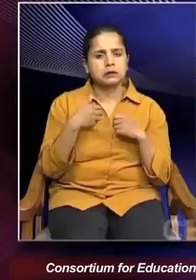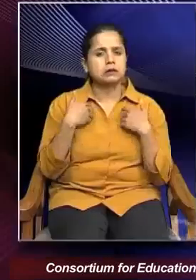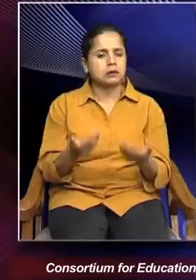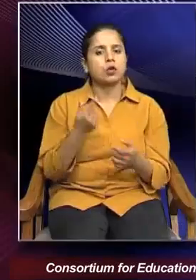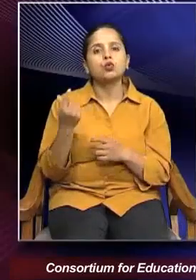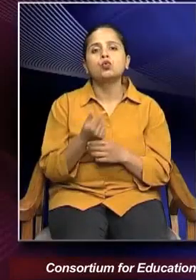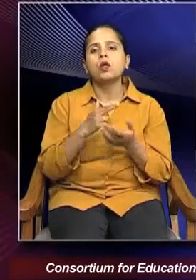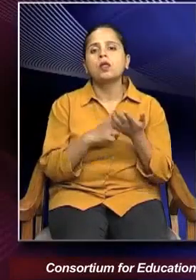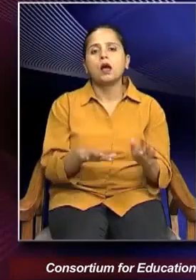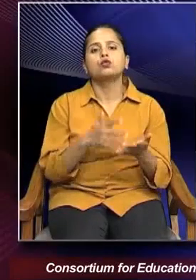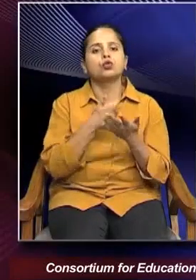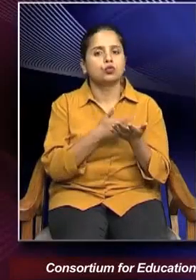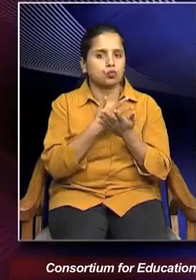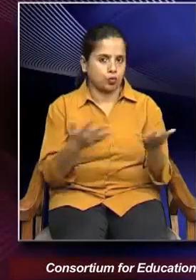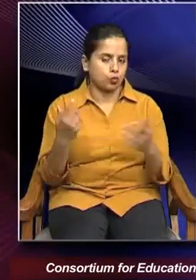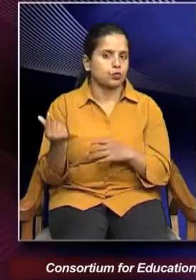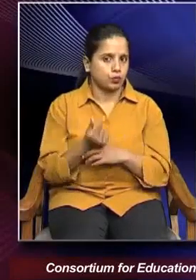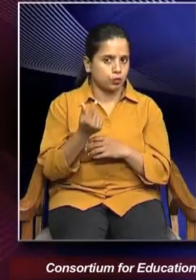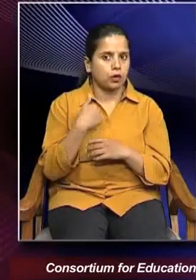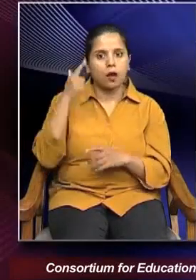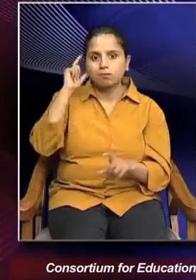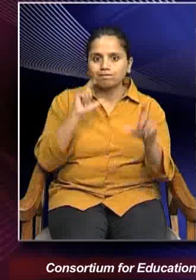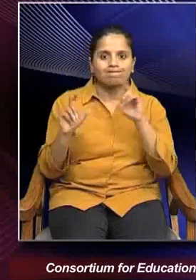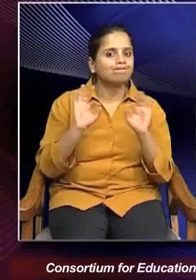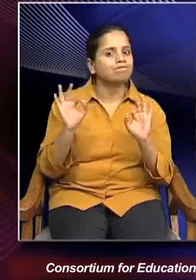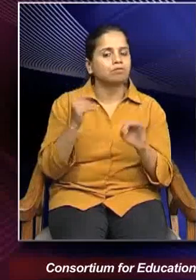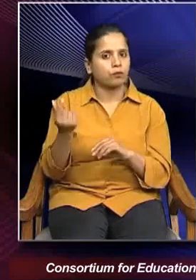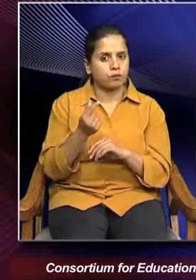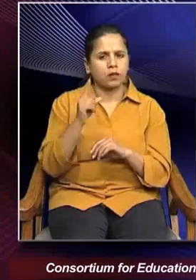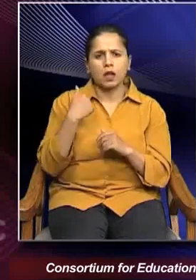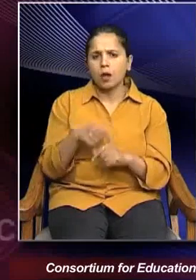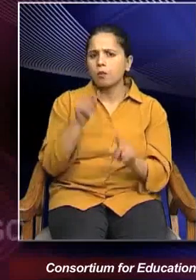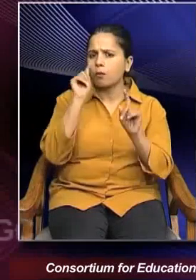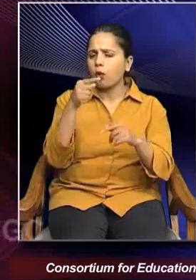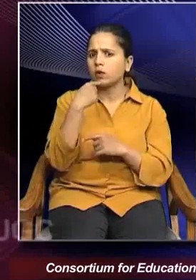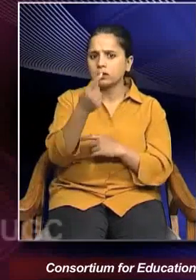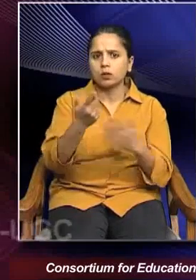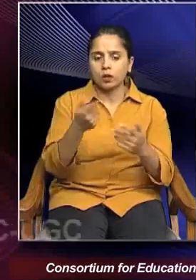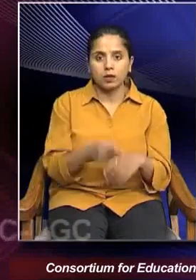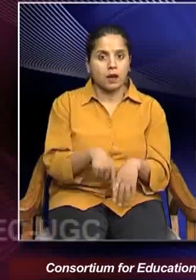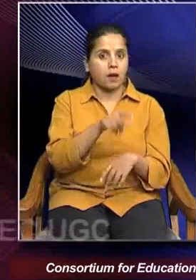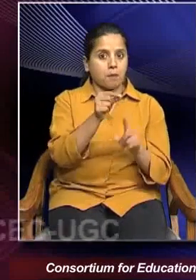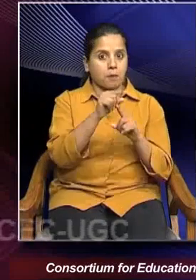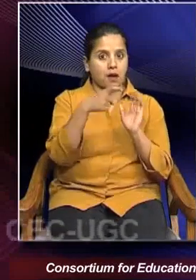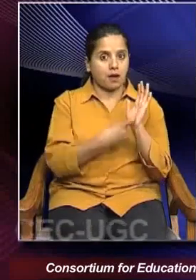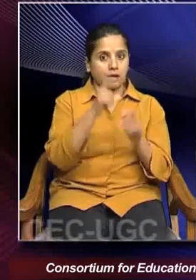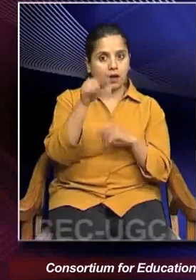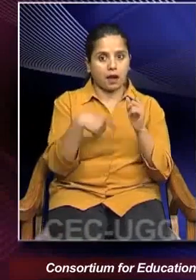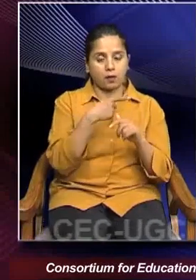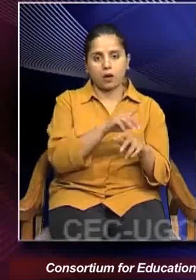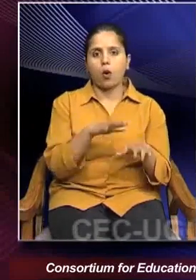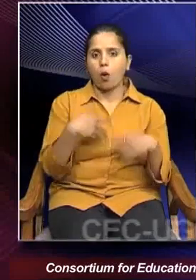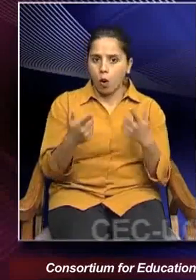of natural resources. So the point that I want to emphasize here is this: as the per capita income or the standard of